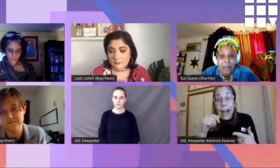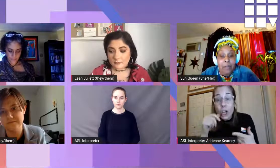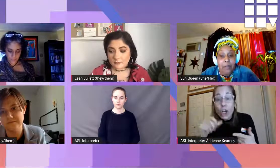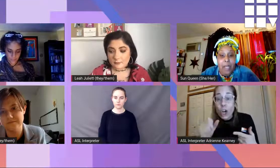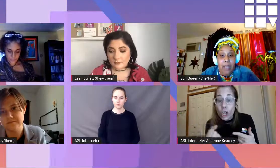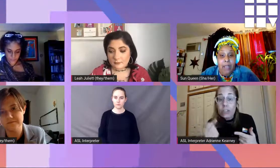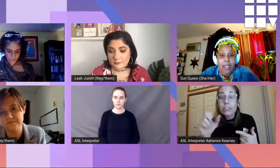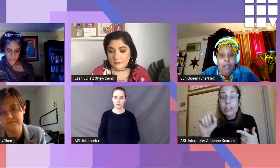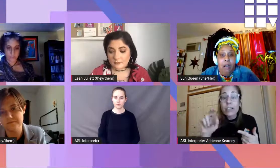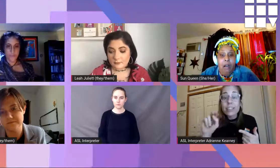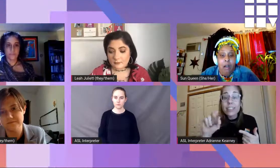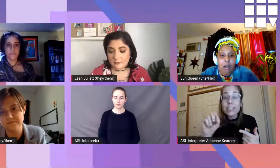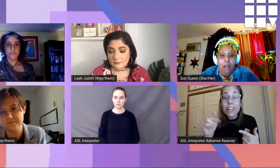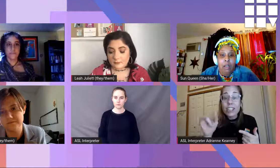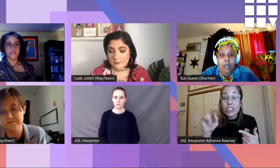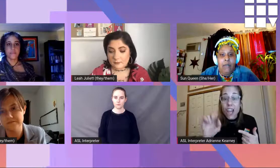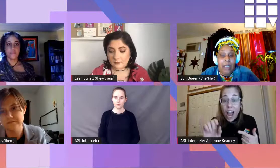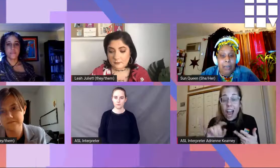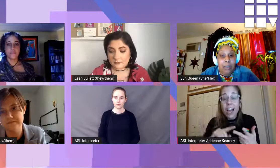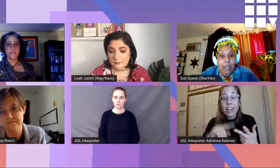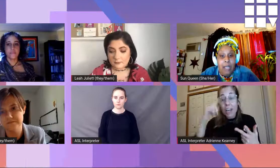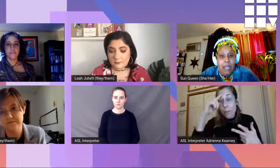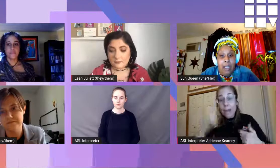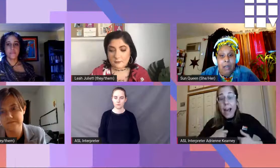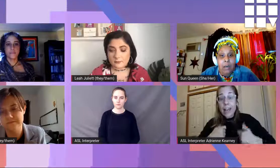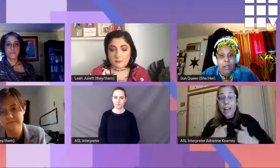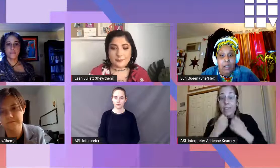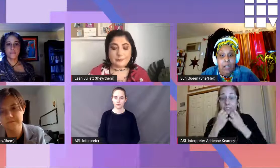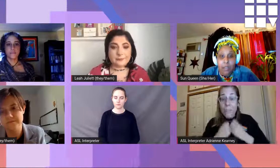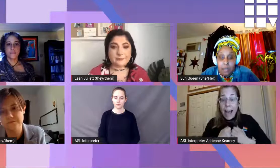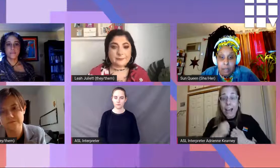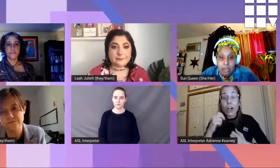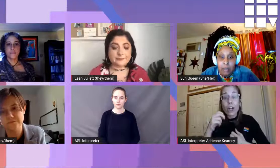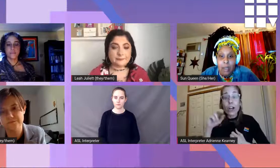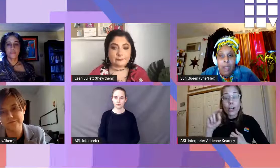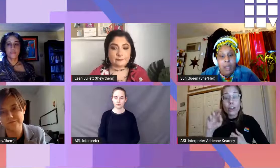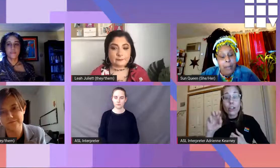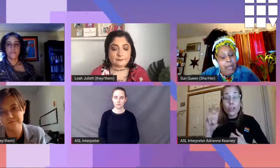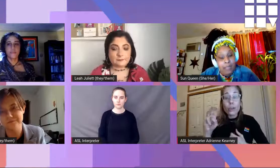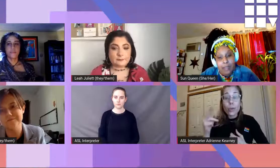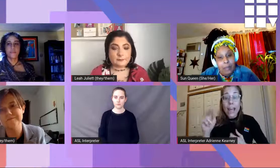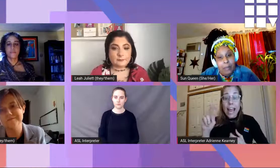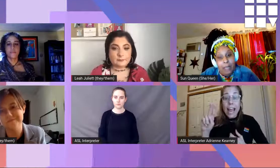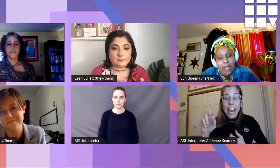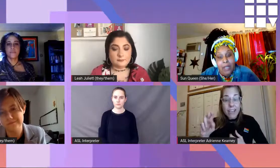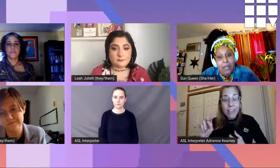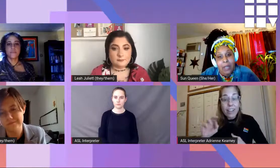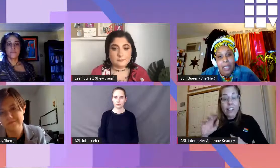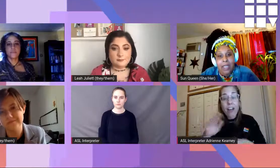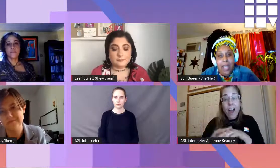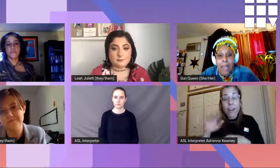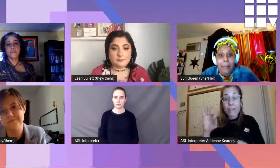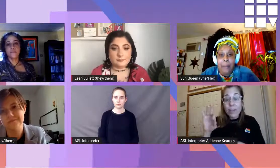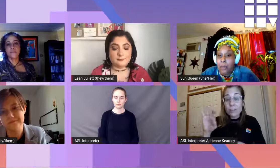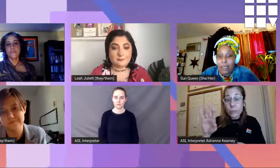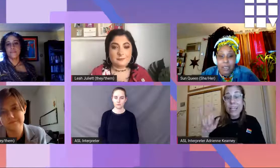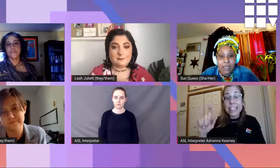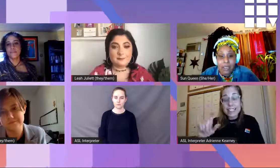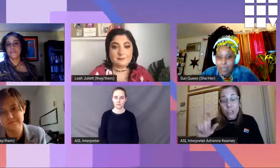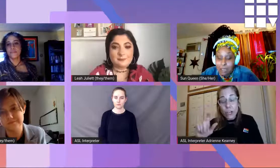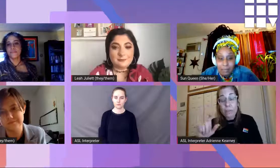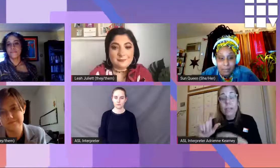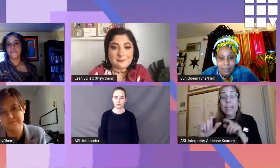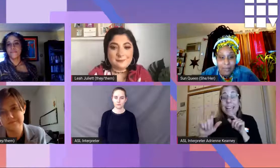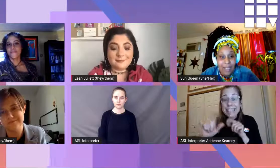Black Lives Matter New Haven on Facebook and on Instagram. My Instagram handle is at